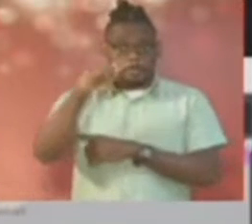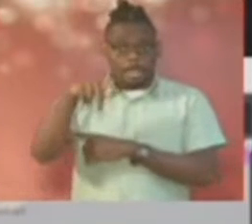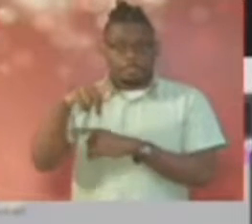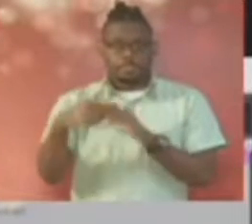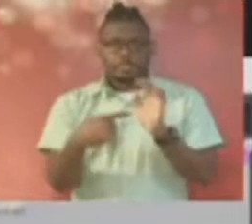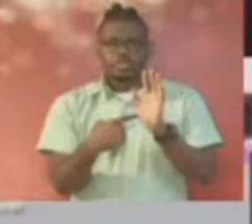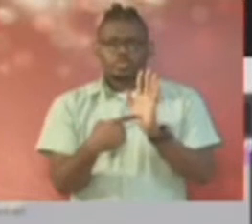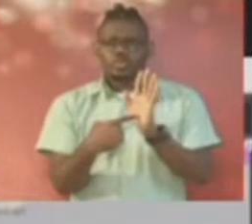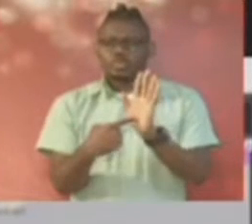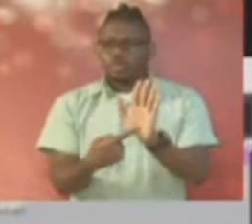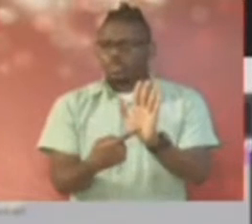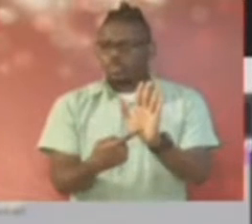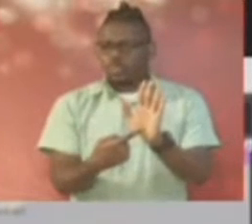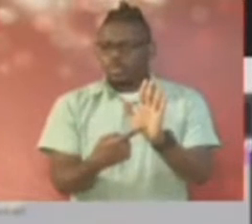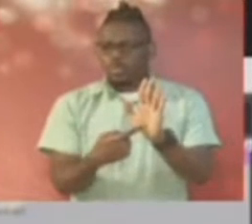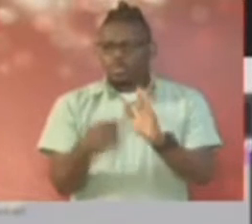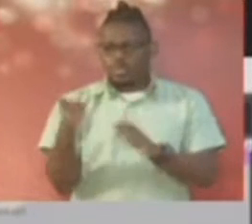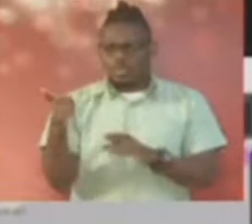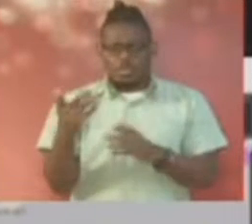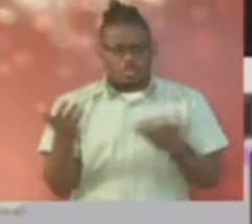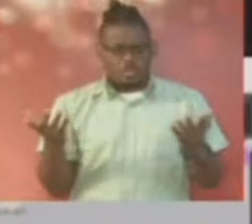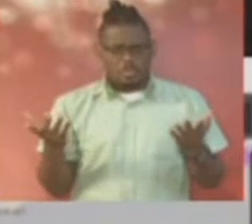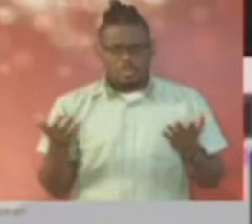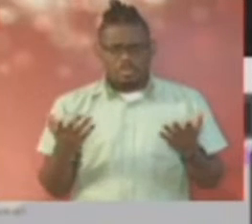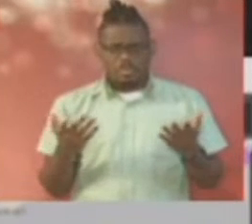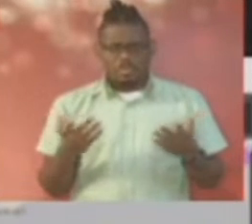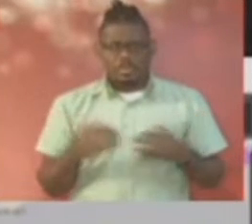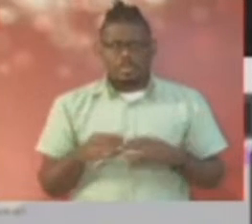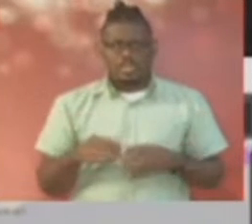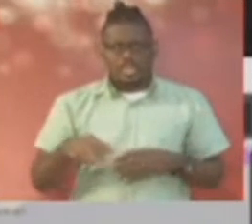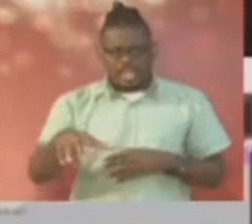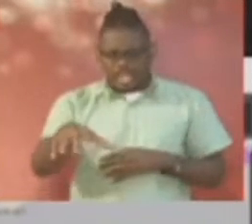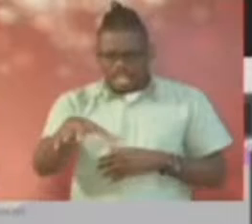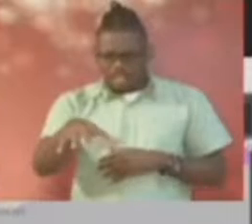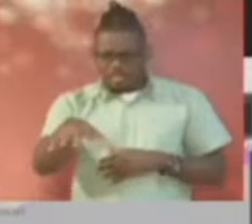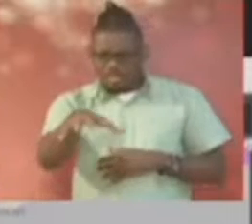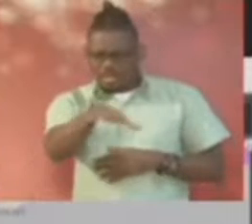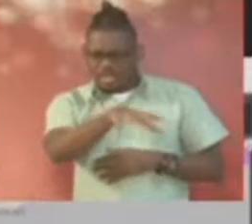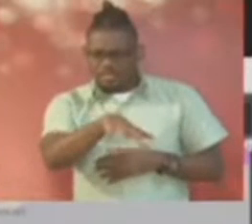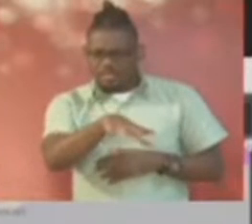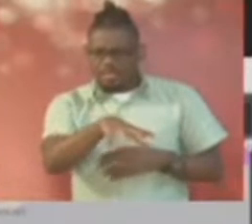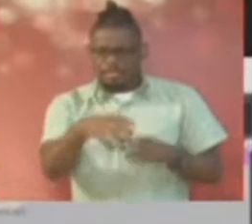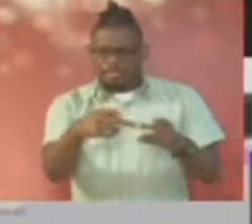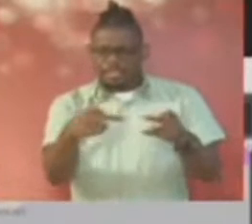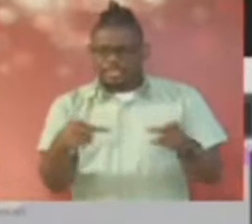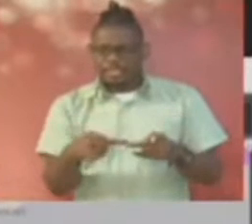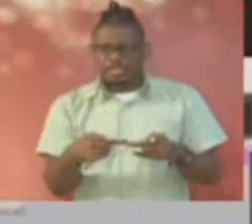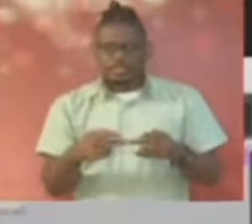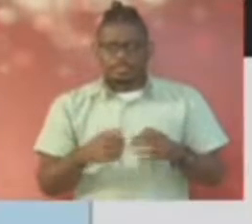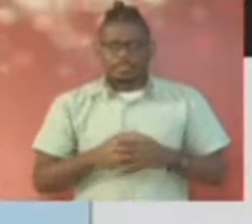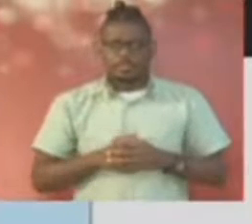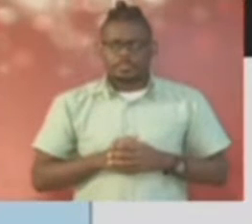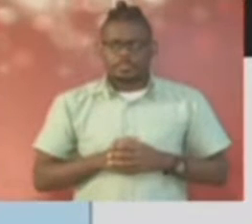what the case rates are per 10,000 per county. Looking at that particular map as we go on to the next